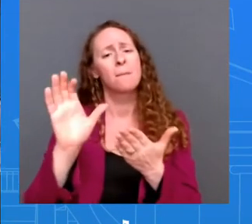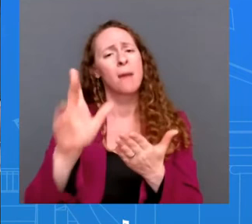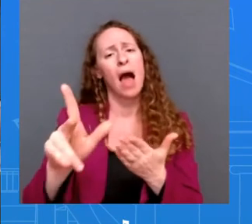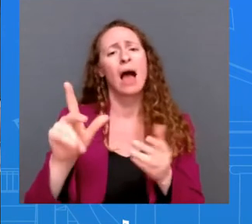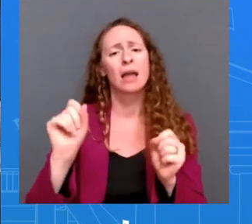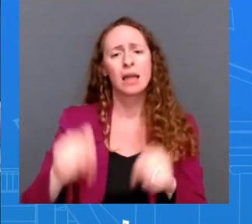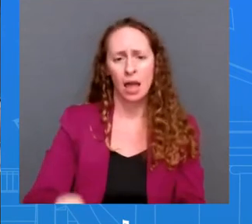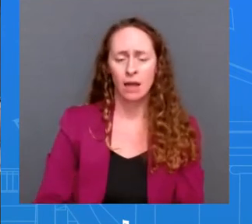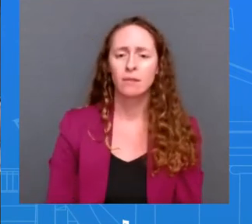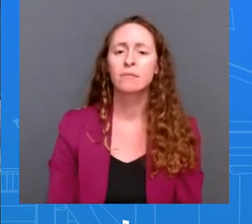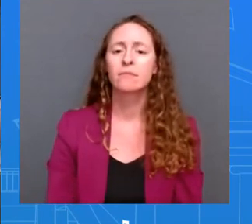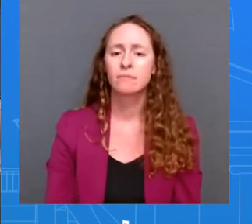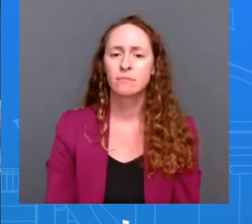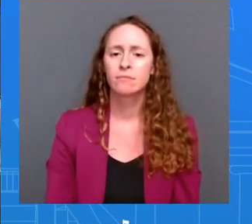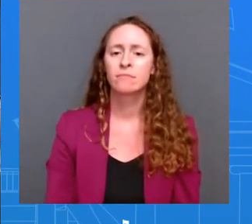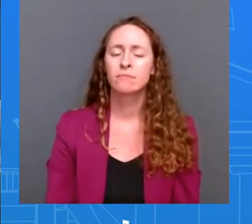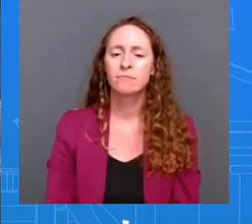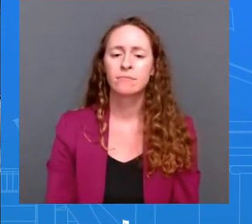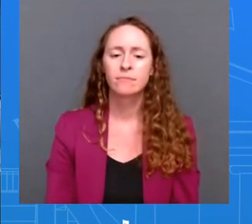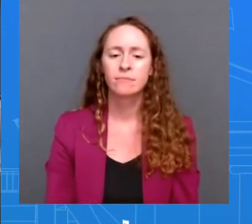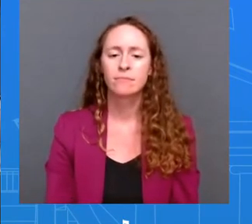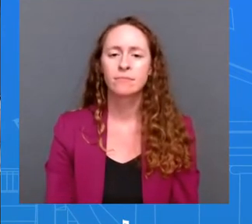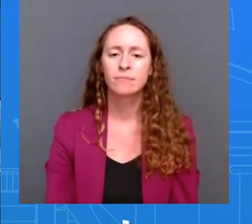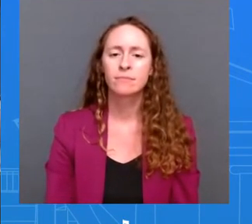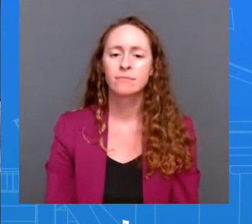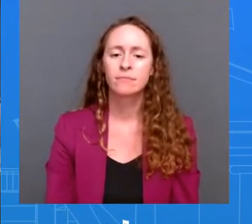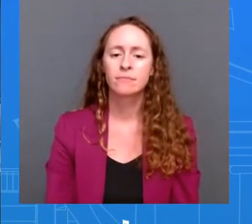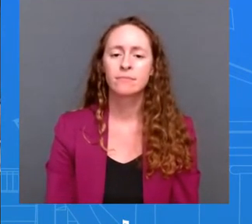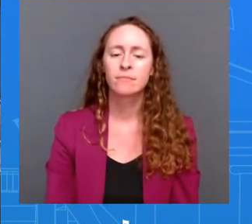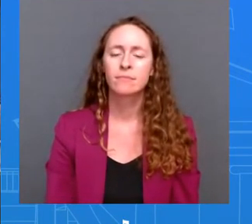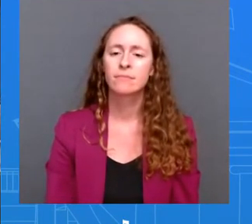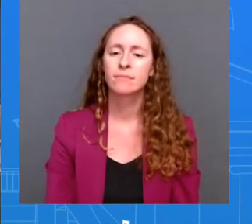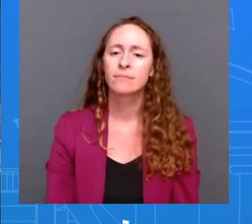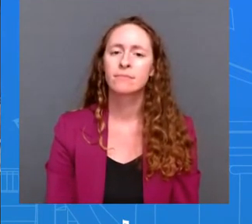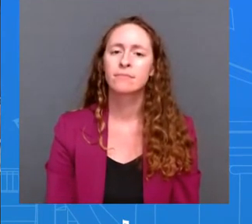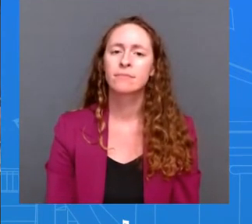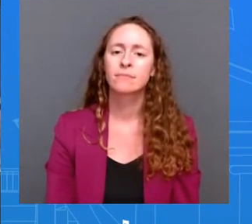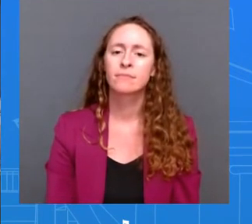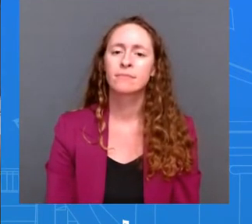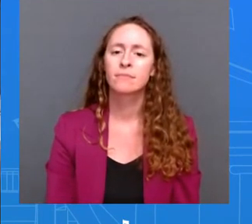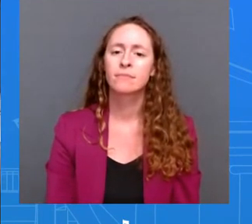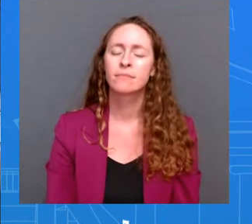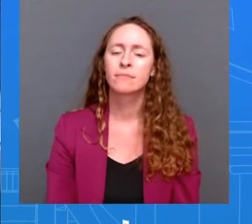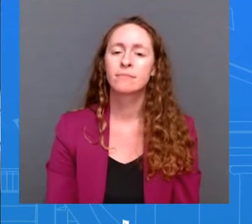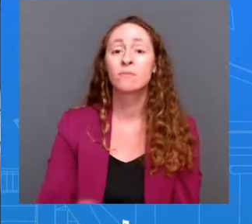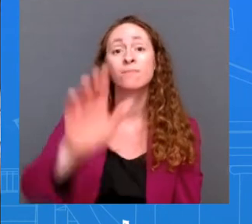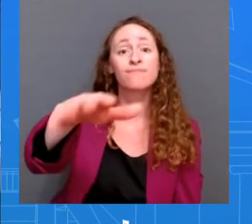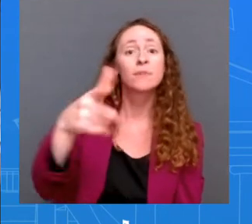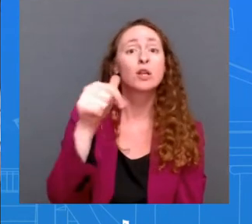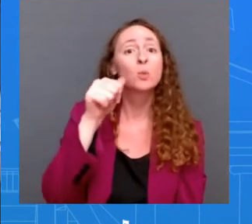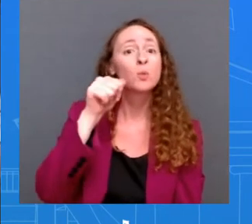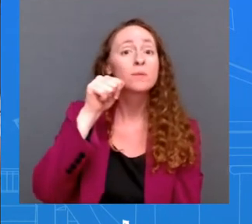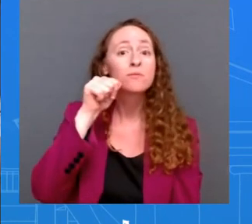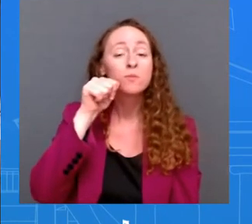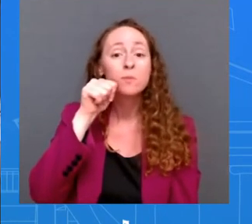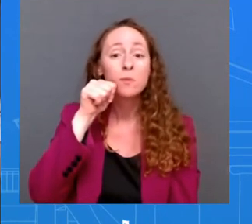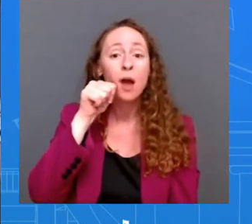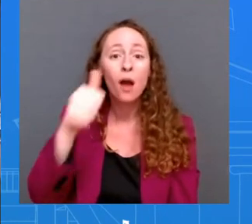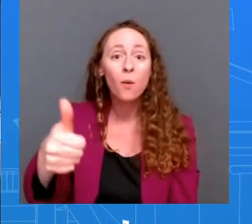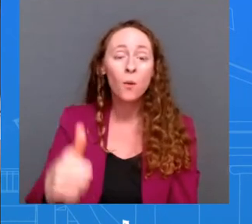Yes. Tomorrow is Jobs Day, which is like Super Bowl for some of us. Friday's is it